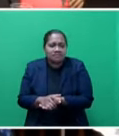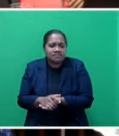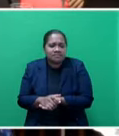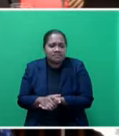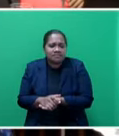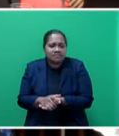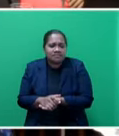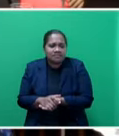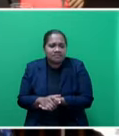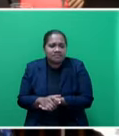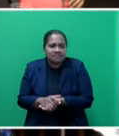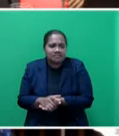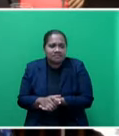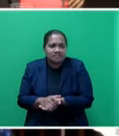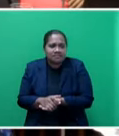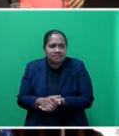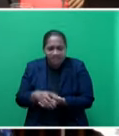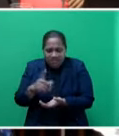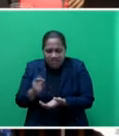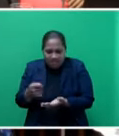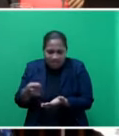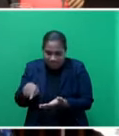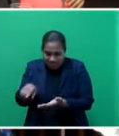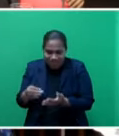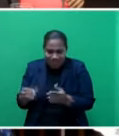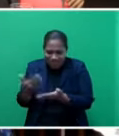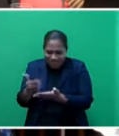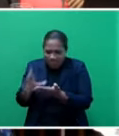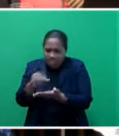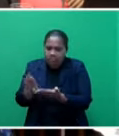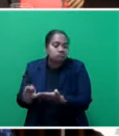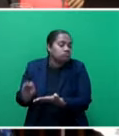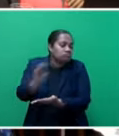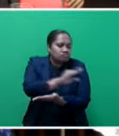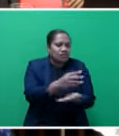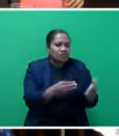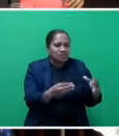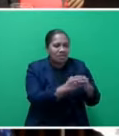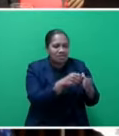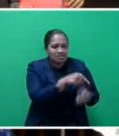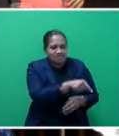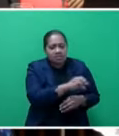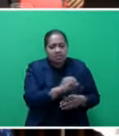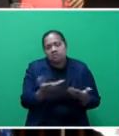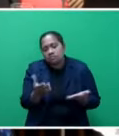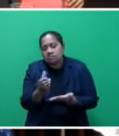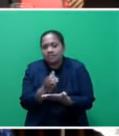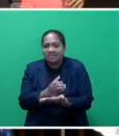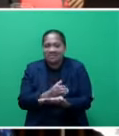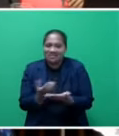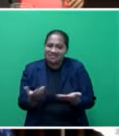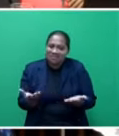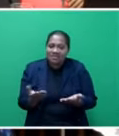the bank's expected losses. So, which is fine. I mean, that is commerce, Honourable